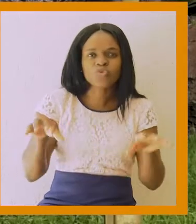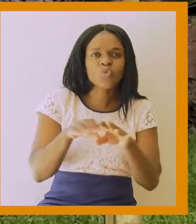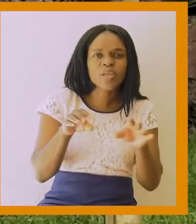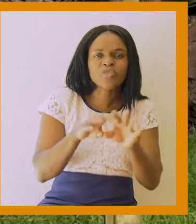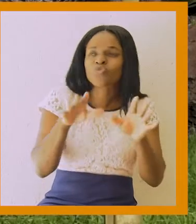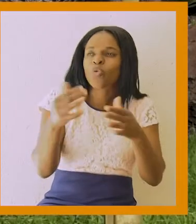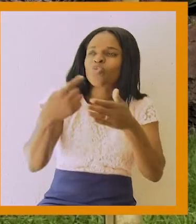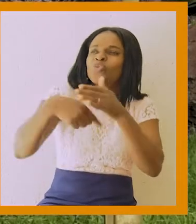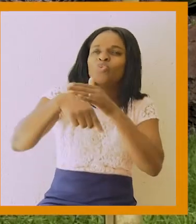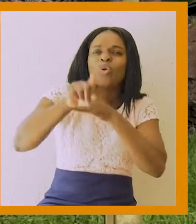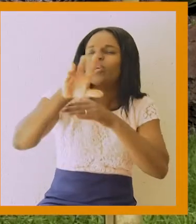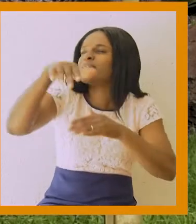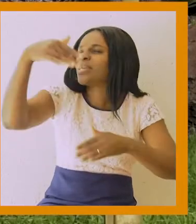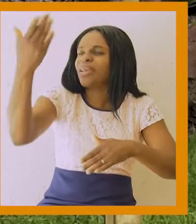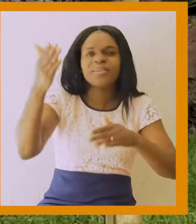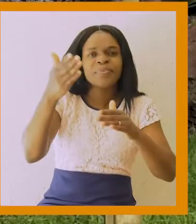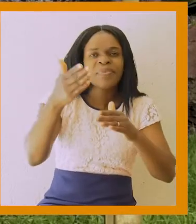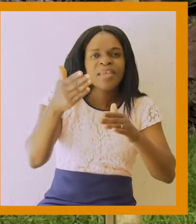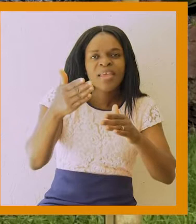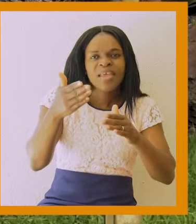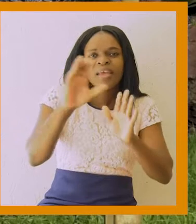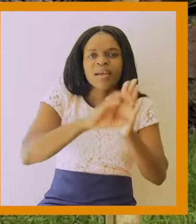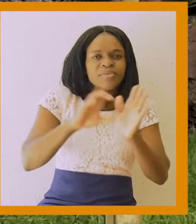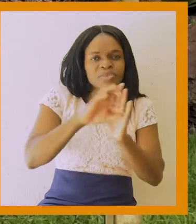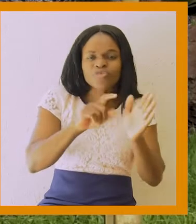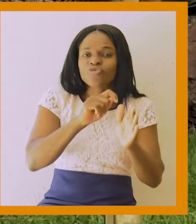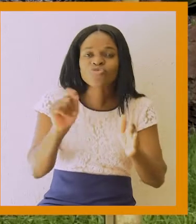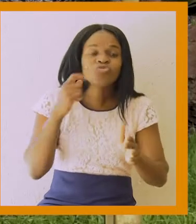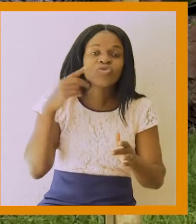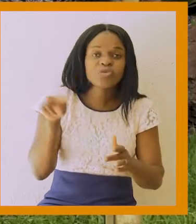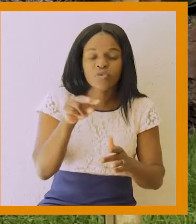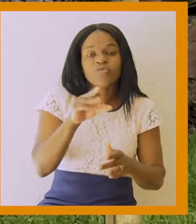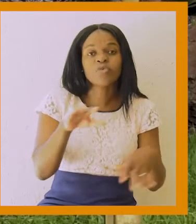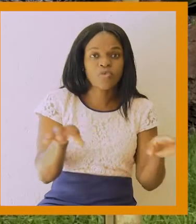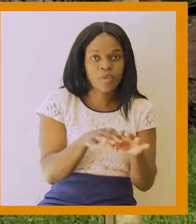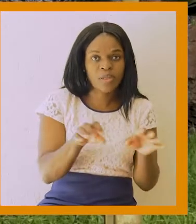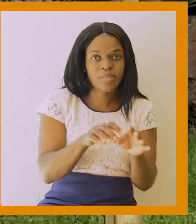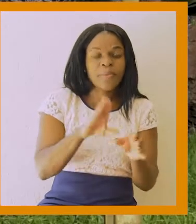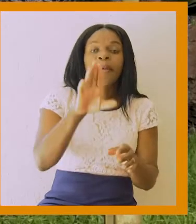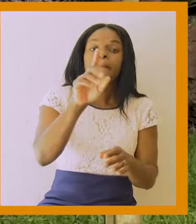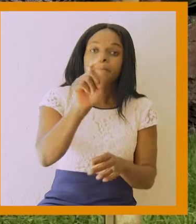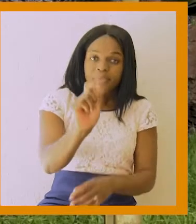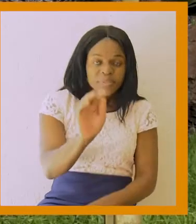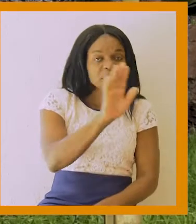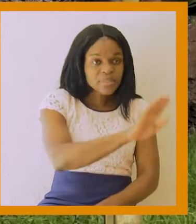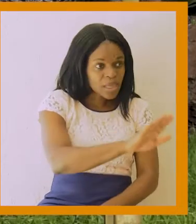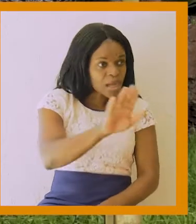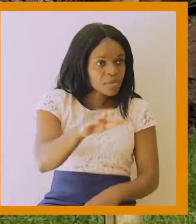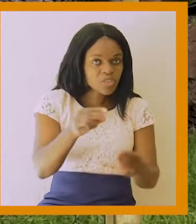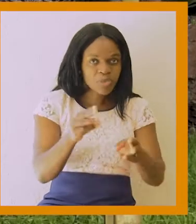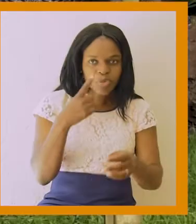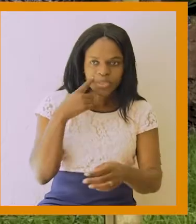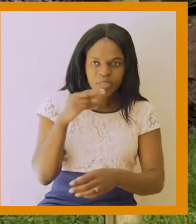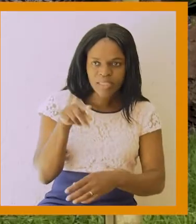be adventurous and go anyway. So out there are people who are also mindful of that, and they can take advantage